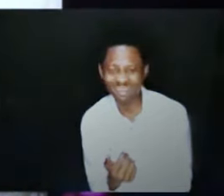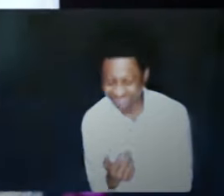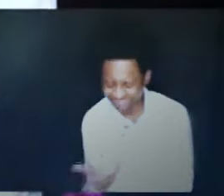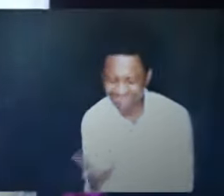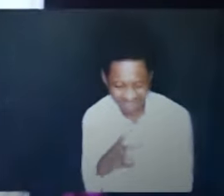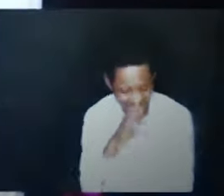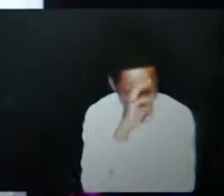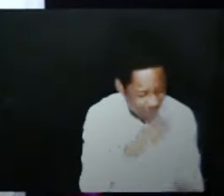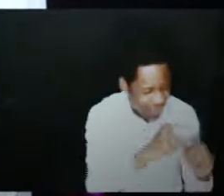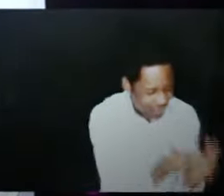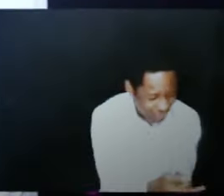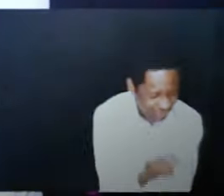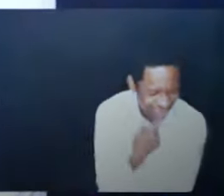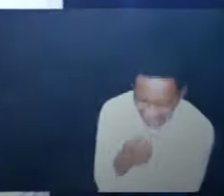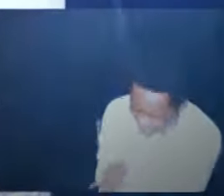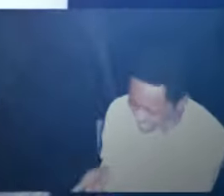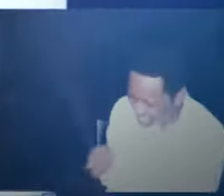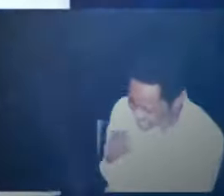has